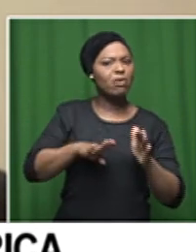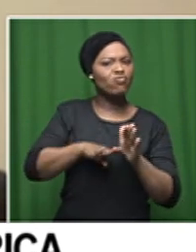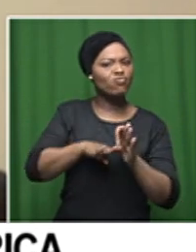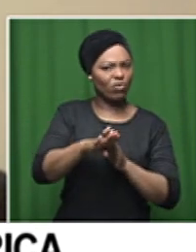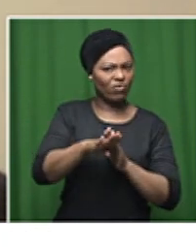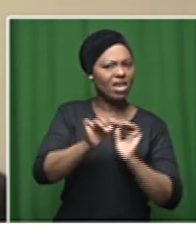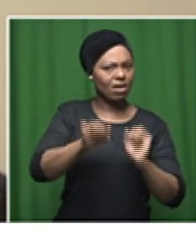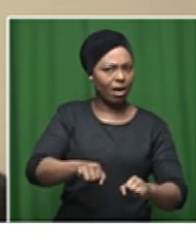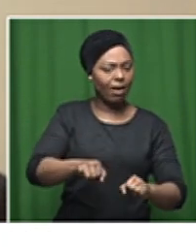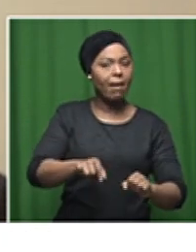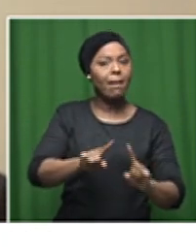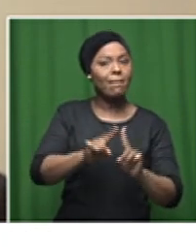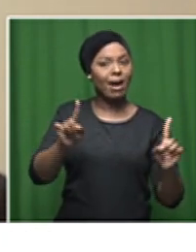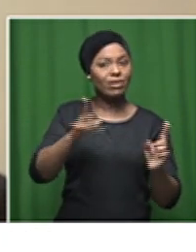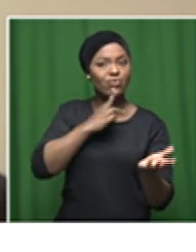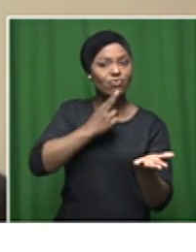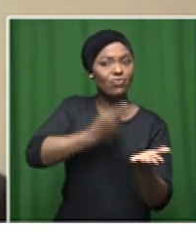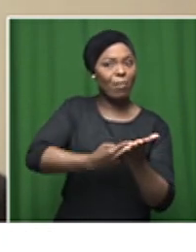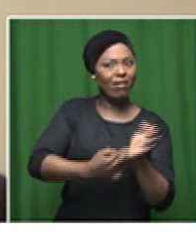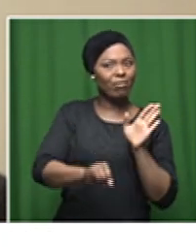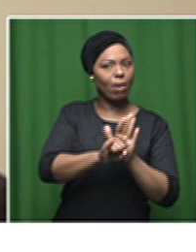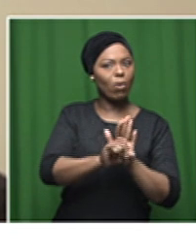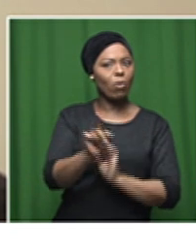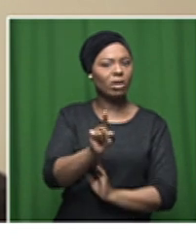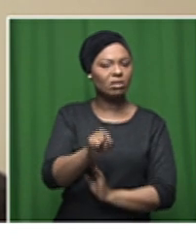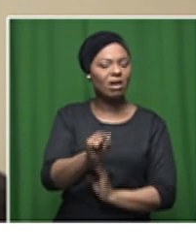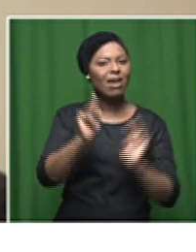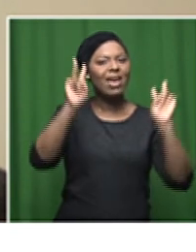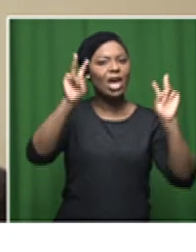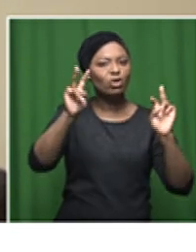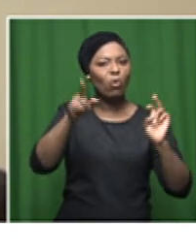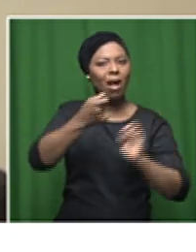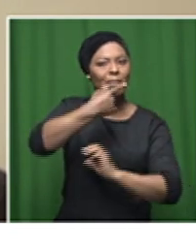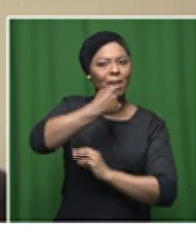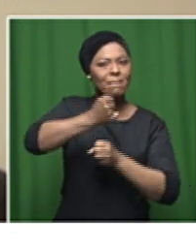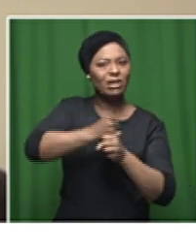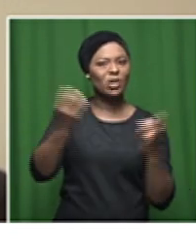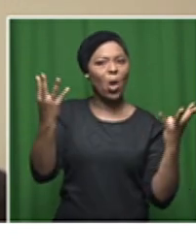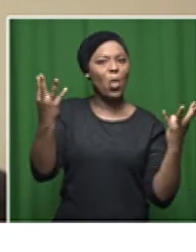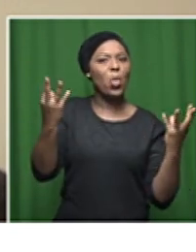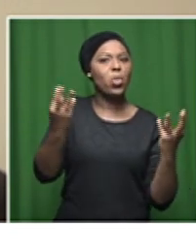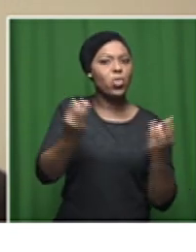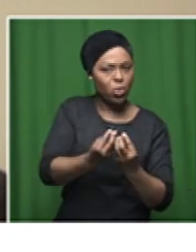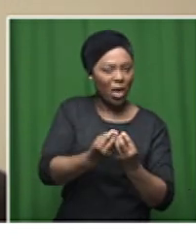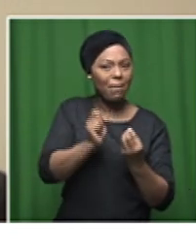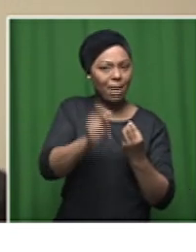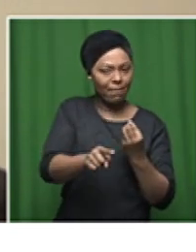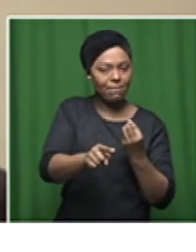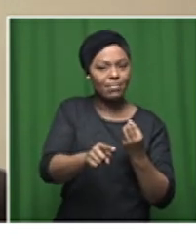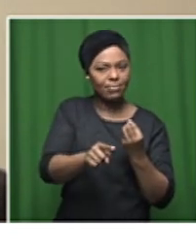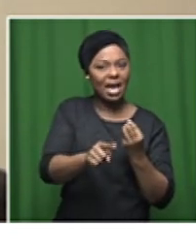But in a report, what comes out a lot is that the issues of stock out, especially the